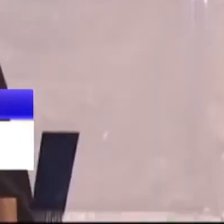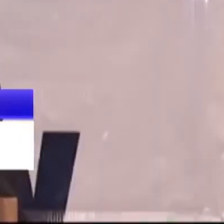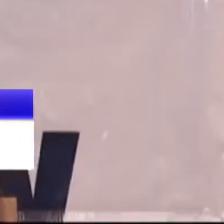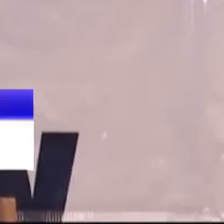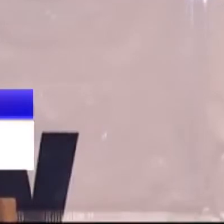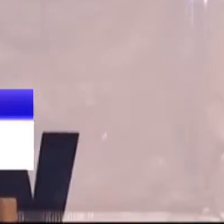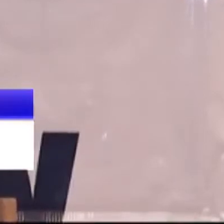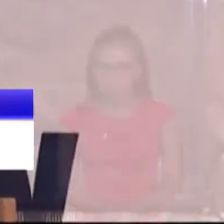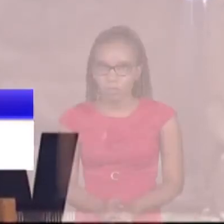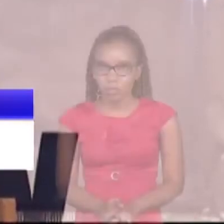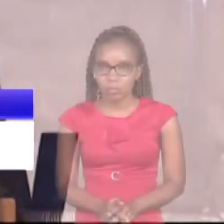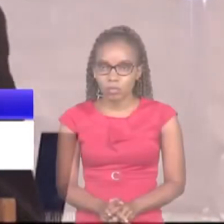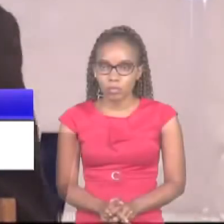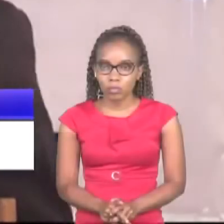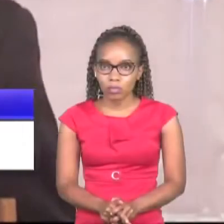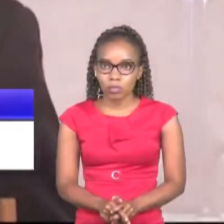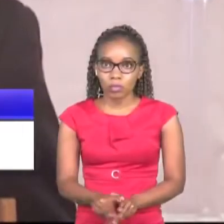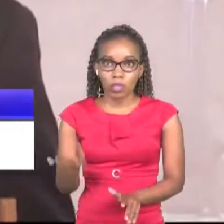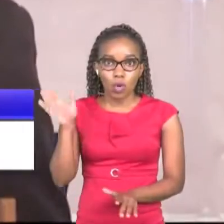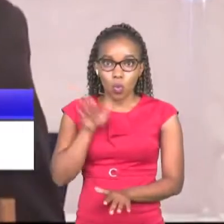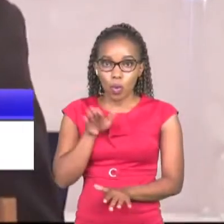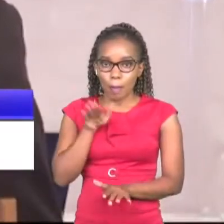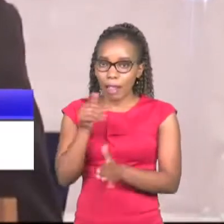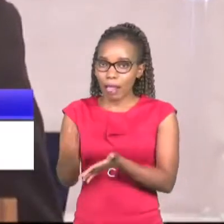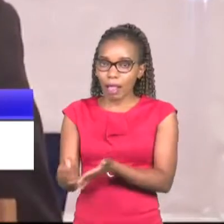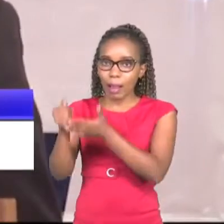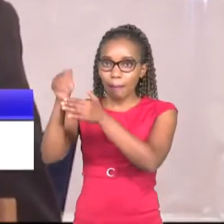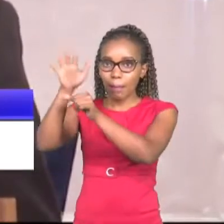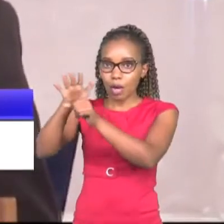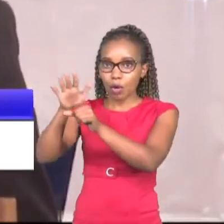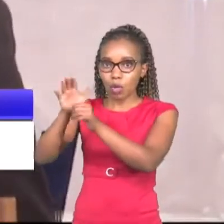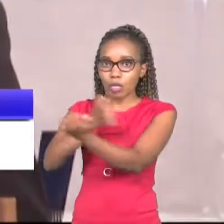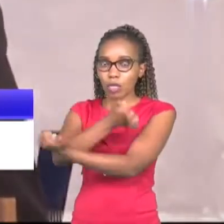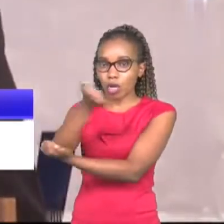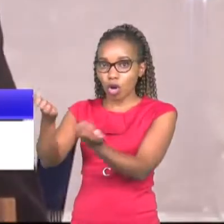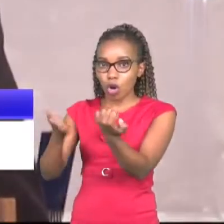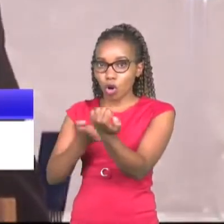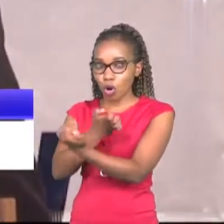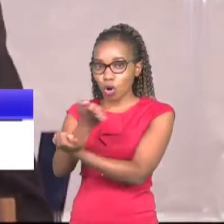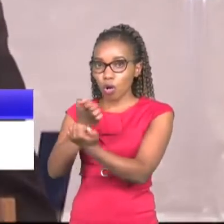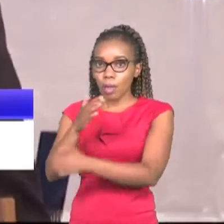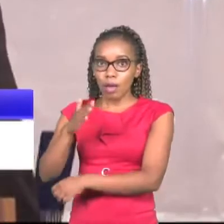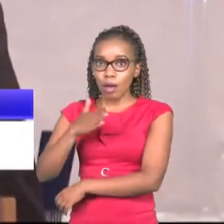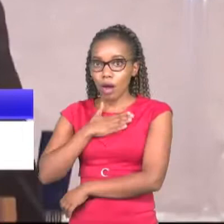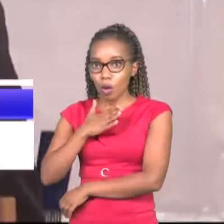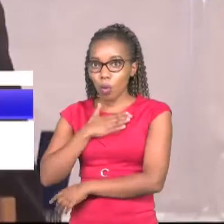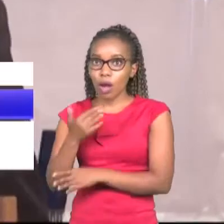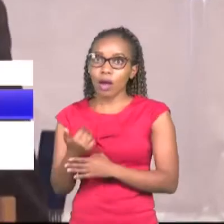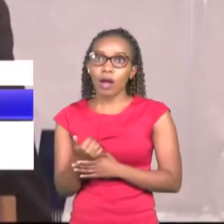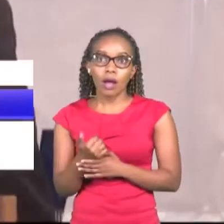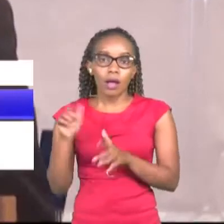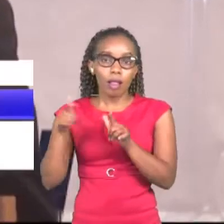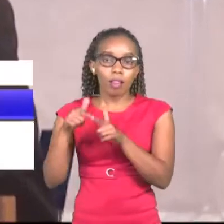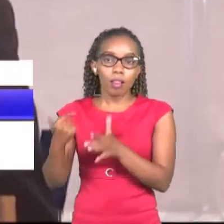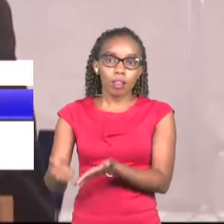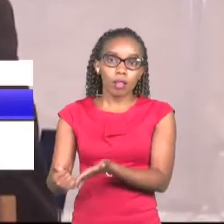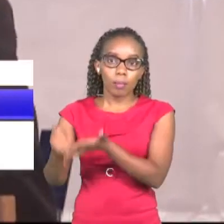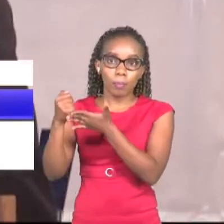Women are a tremendous force in our economies, and this program will help create an enabling environment,